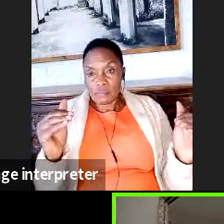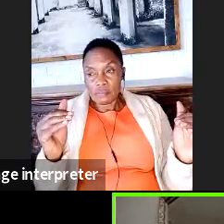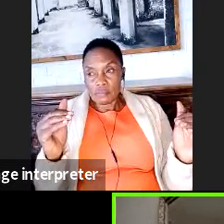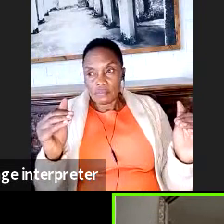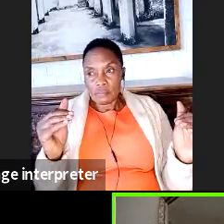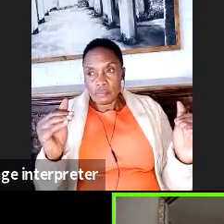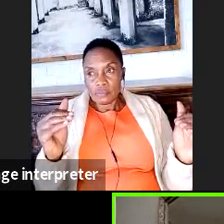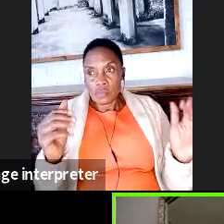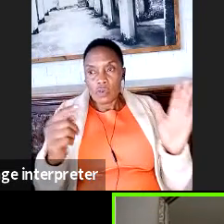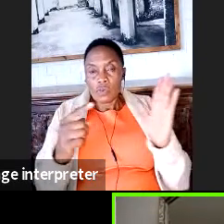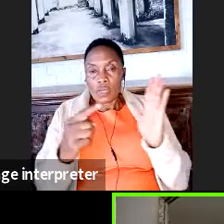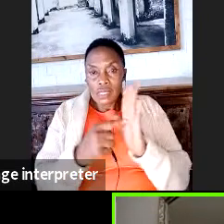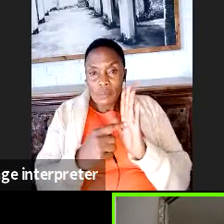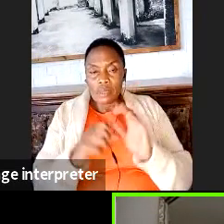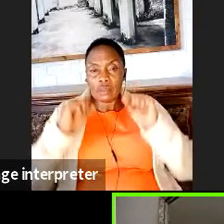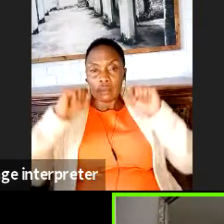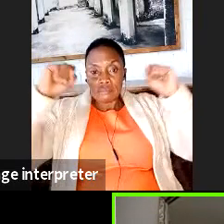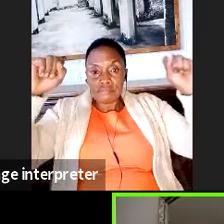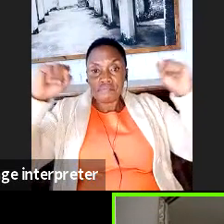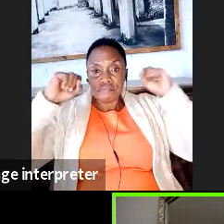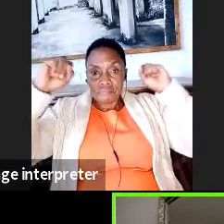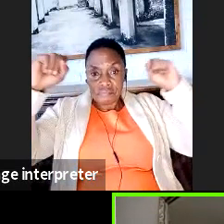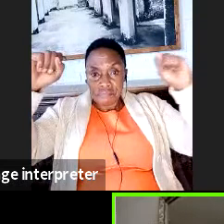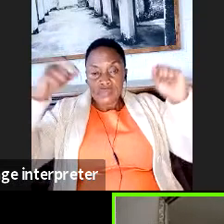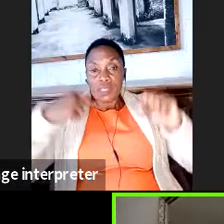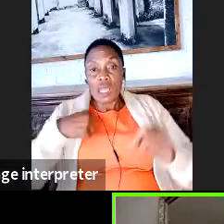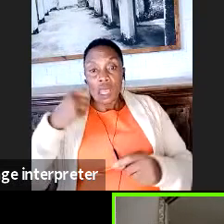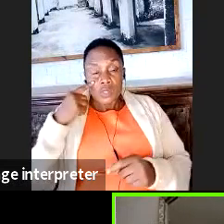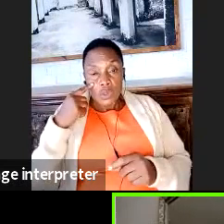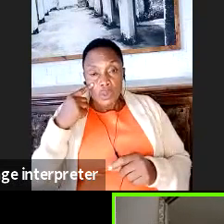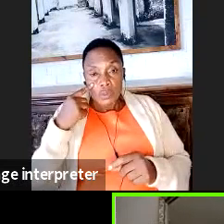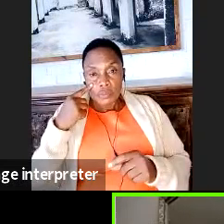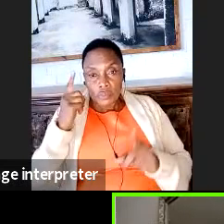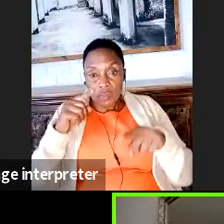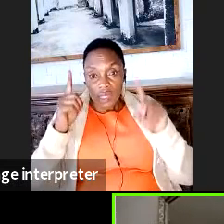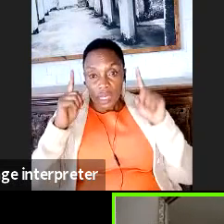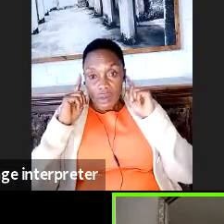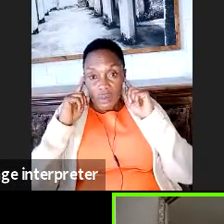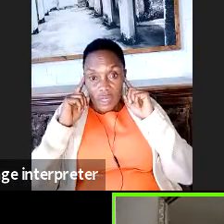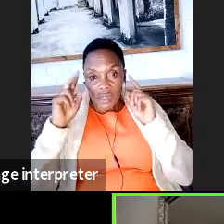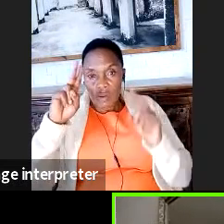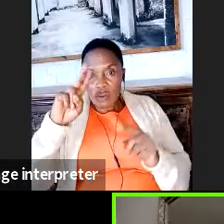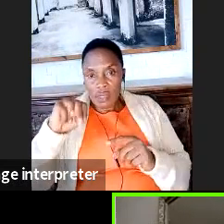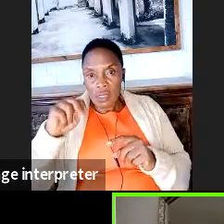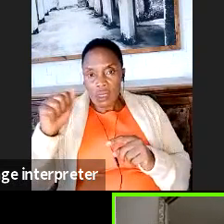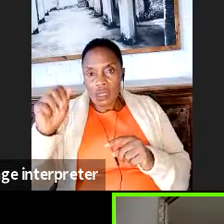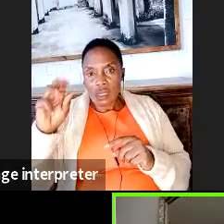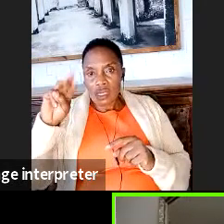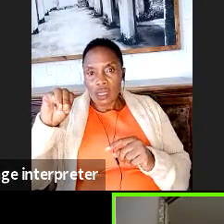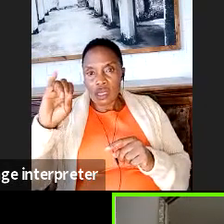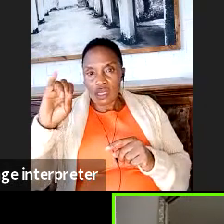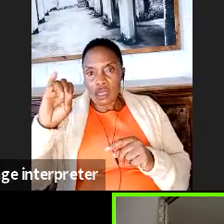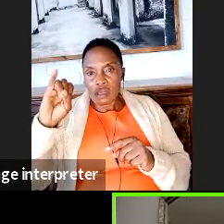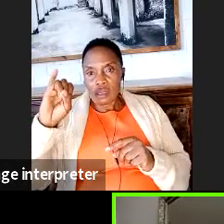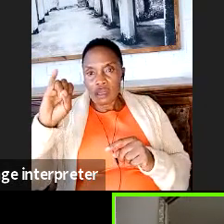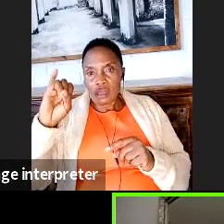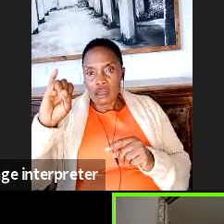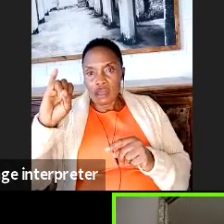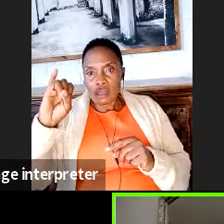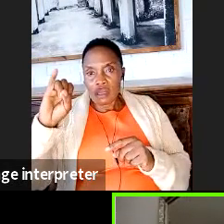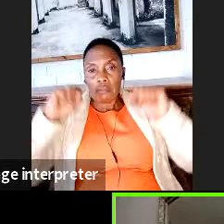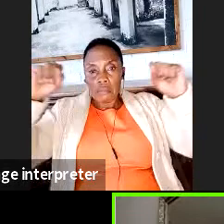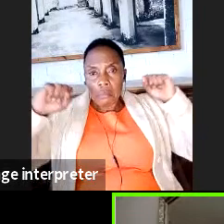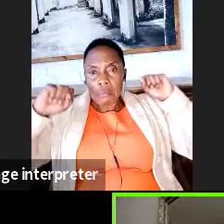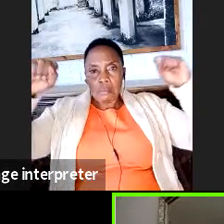a campaign I saw recently at the University of Namibia. Students have this campaign where everybody,